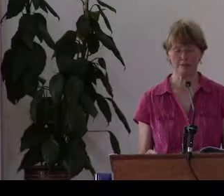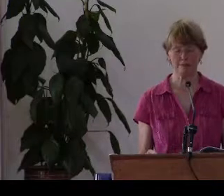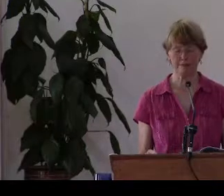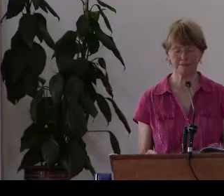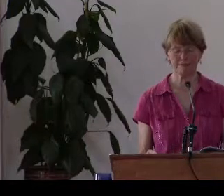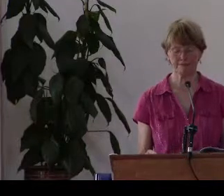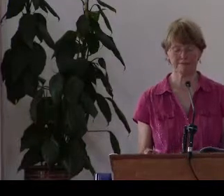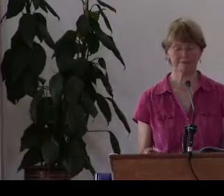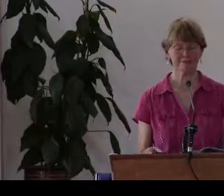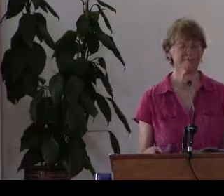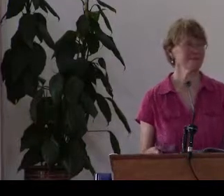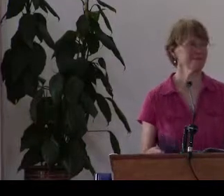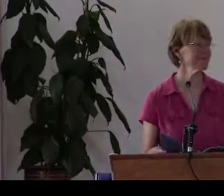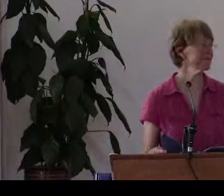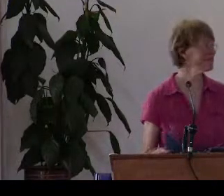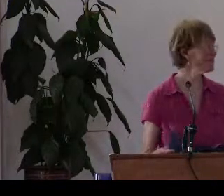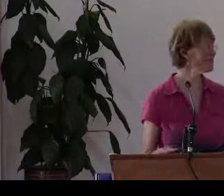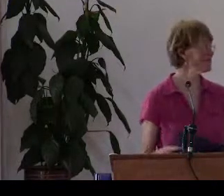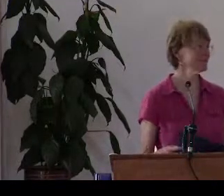community.